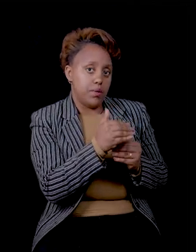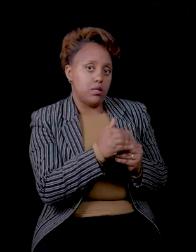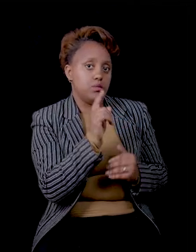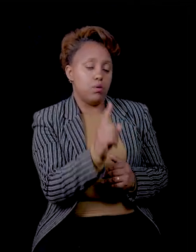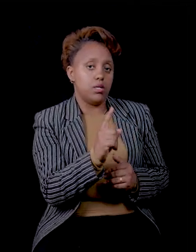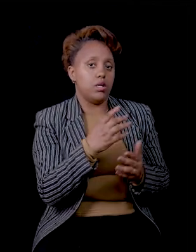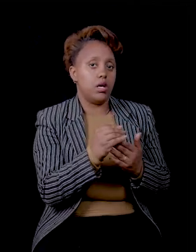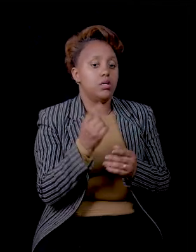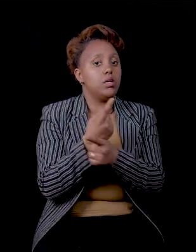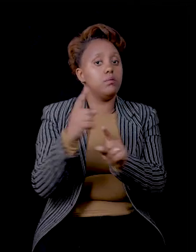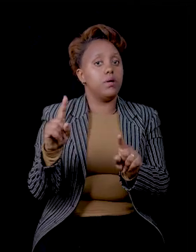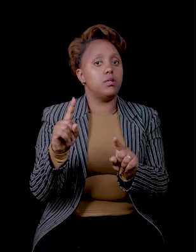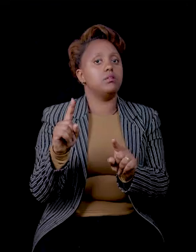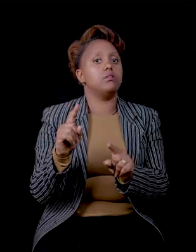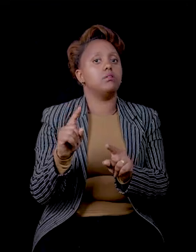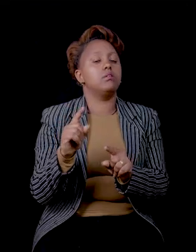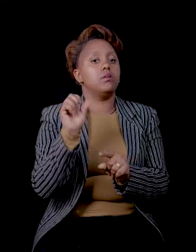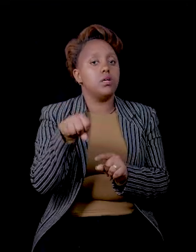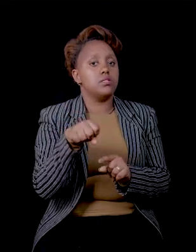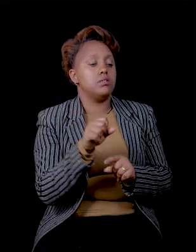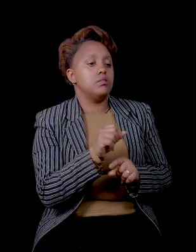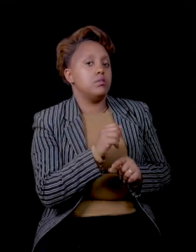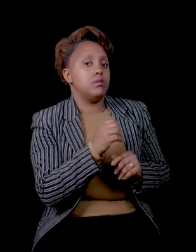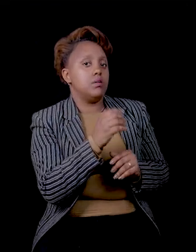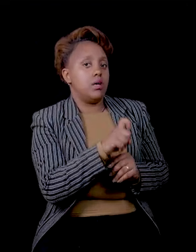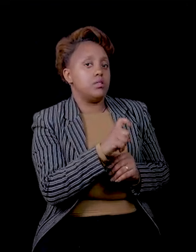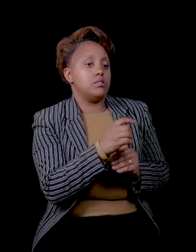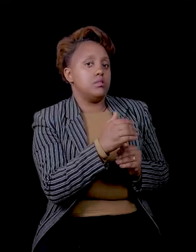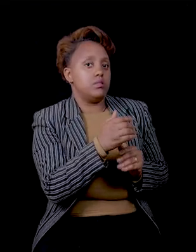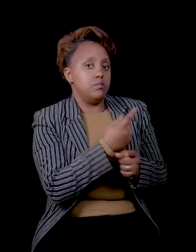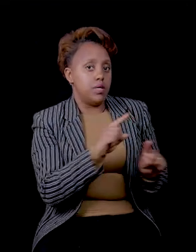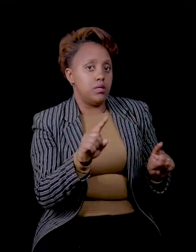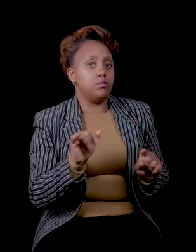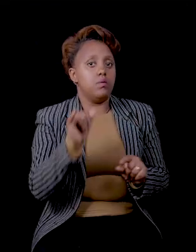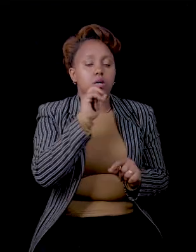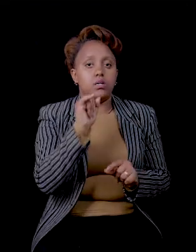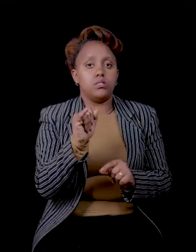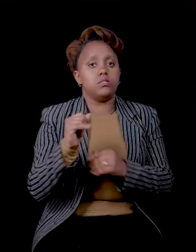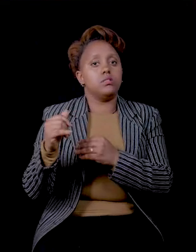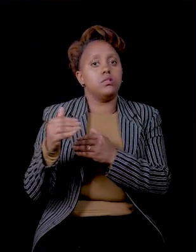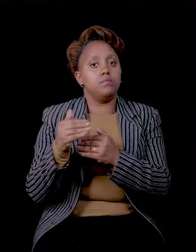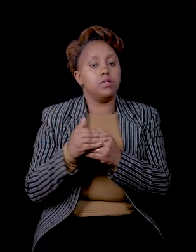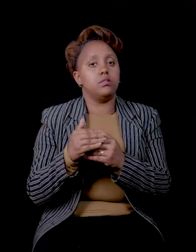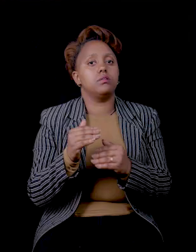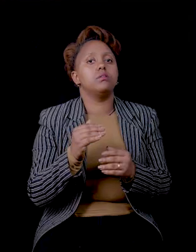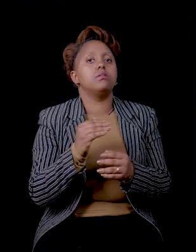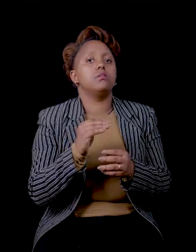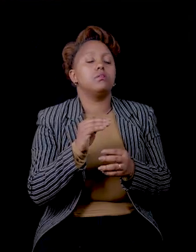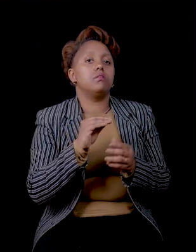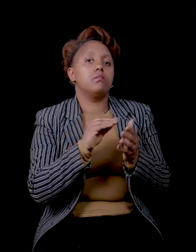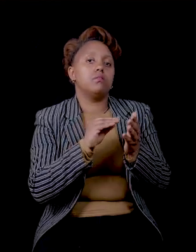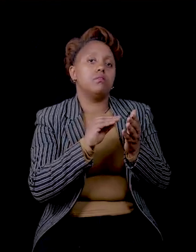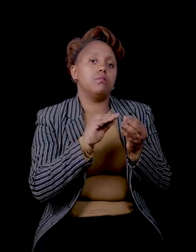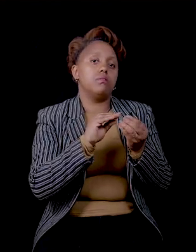independent variable, and y is dependent variable. This variable depends on how the mapping